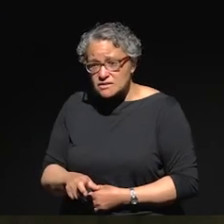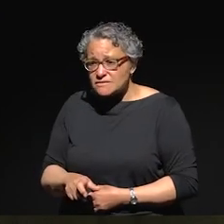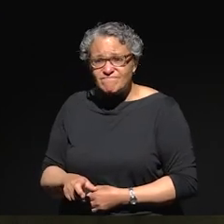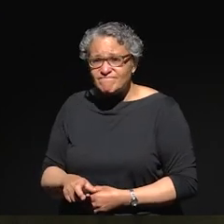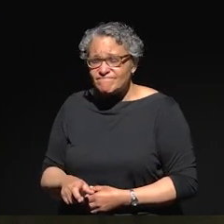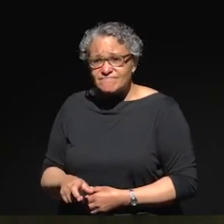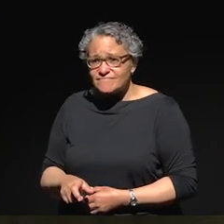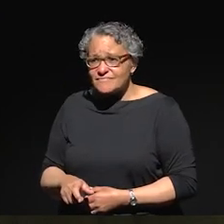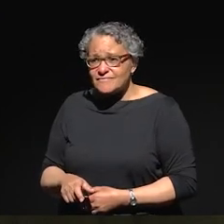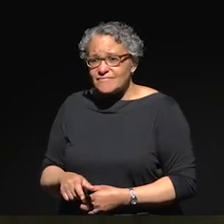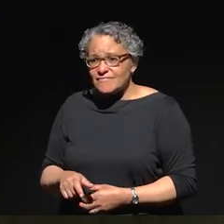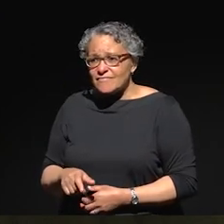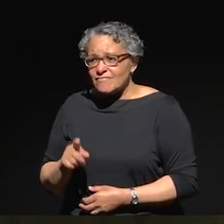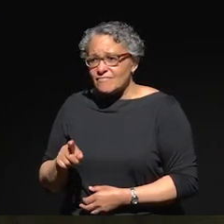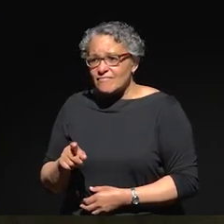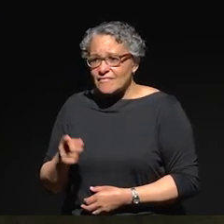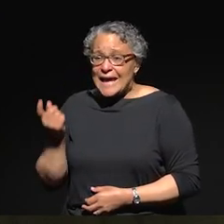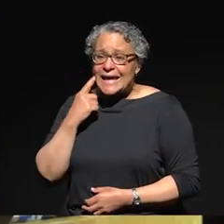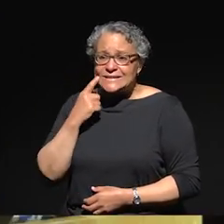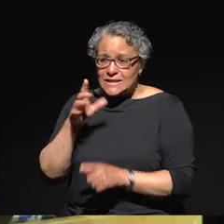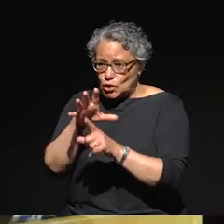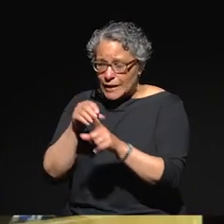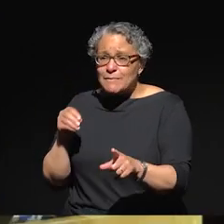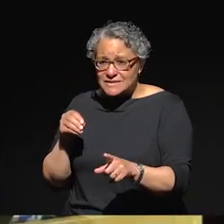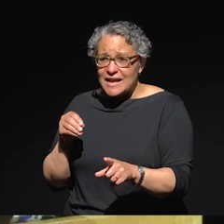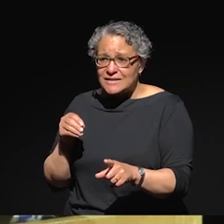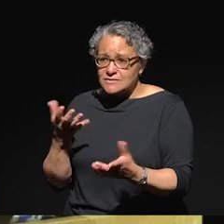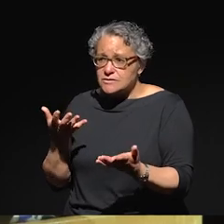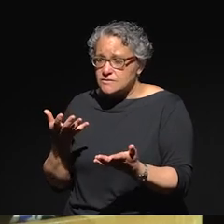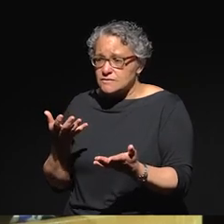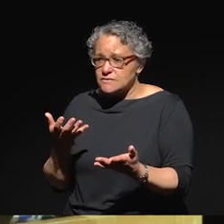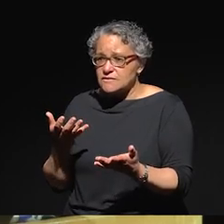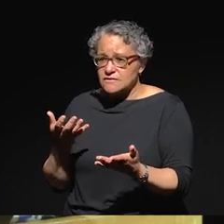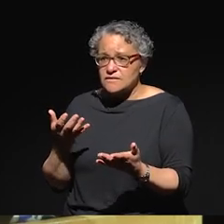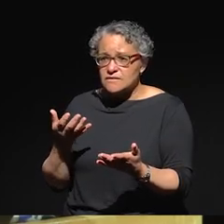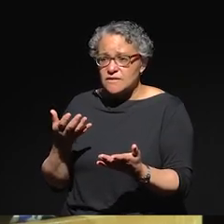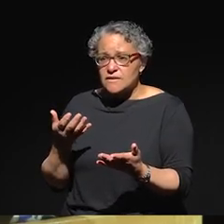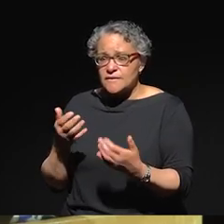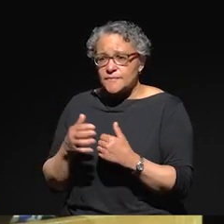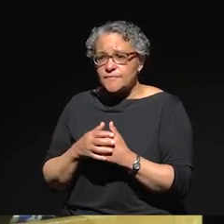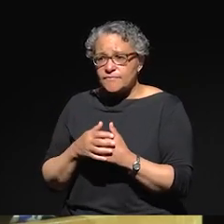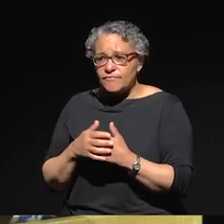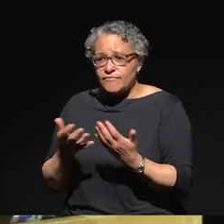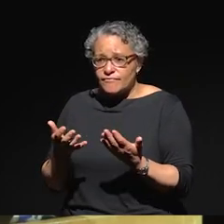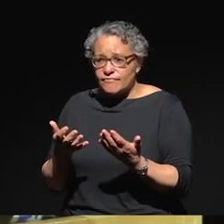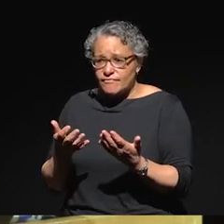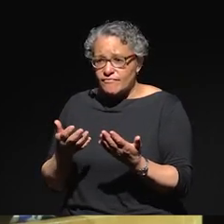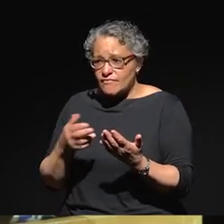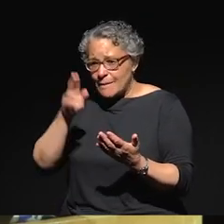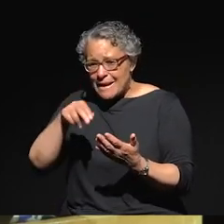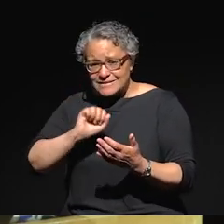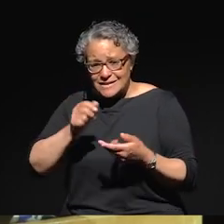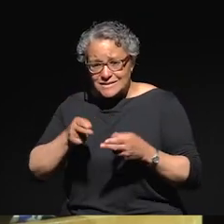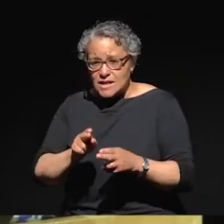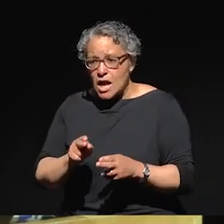things, fine. And he was also easy to imitate on a surface level. It's easy to imitate his art. You can sort of paint in his style, much